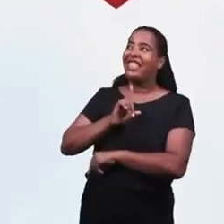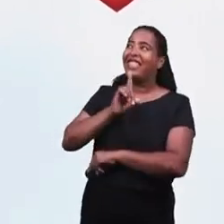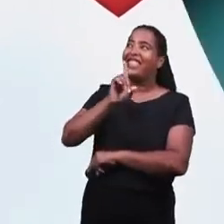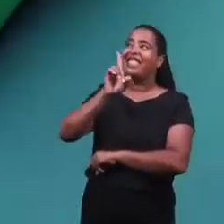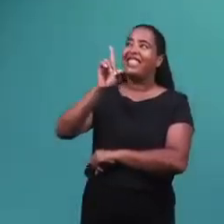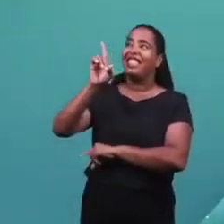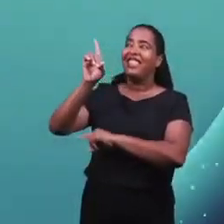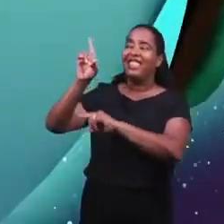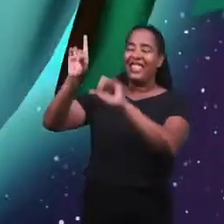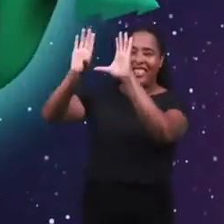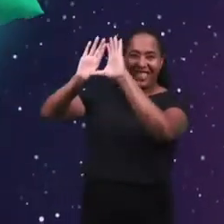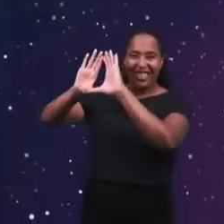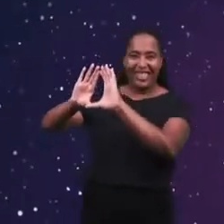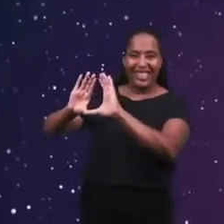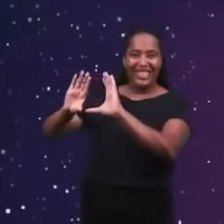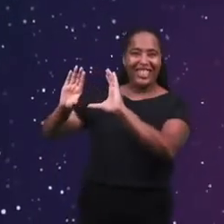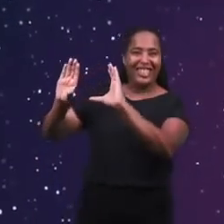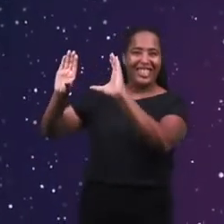In heaven?